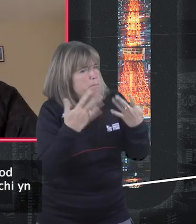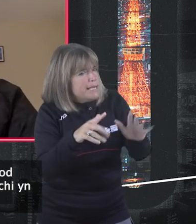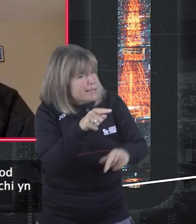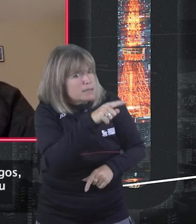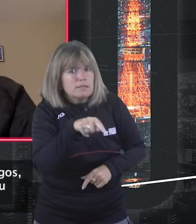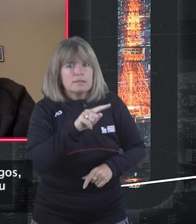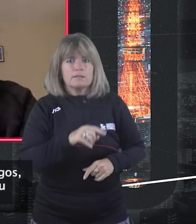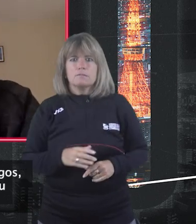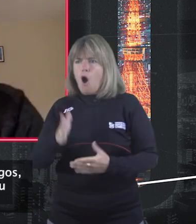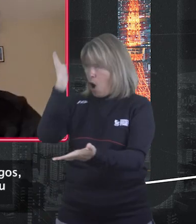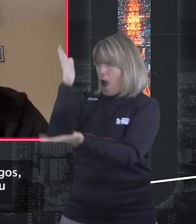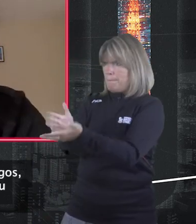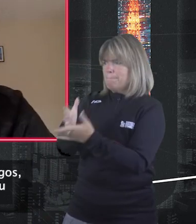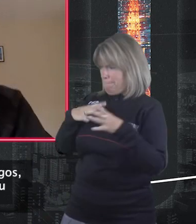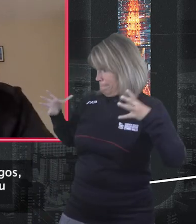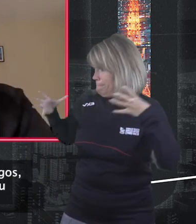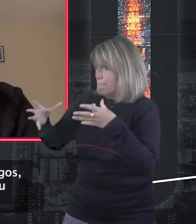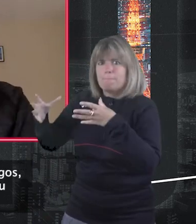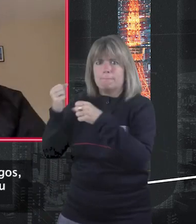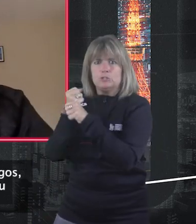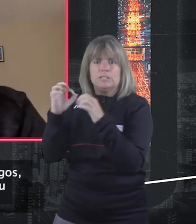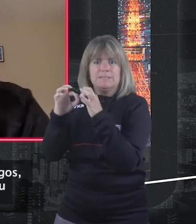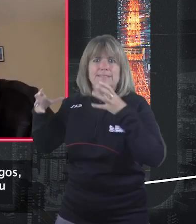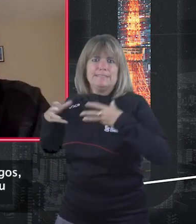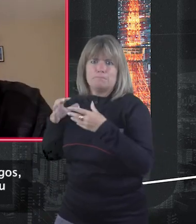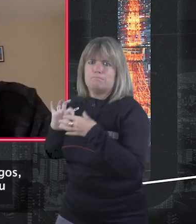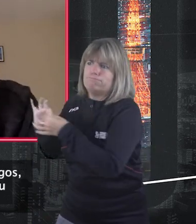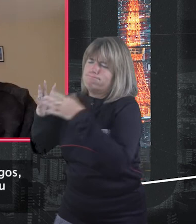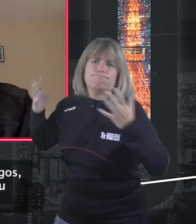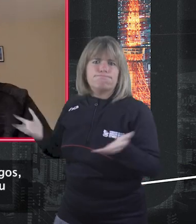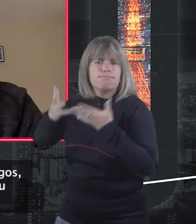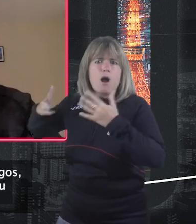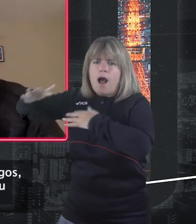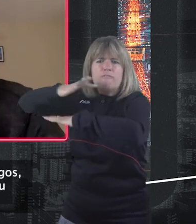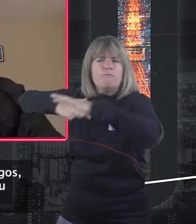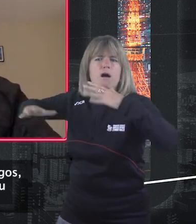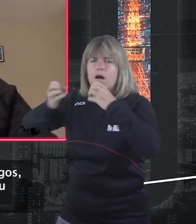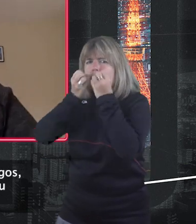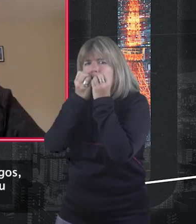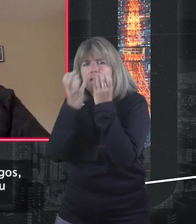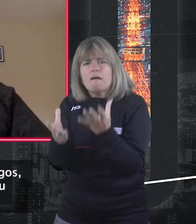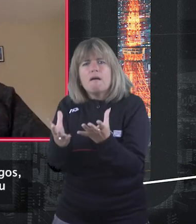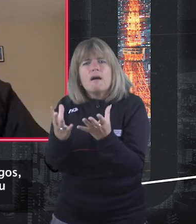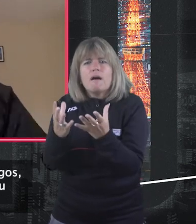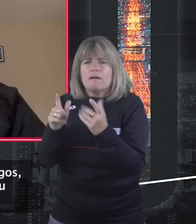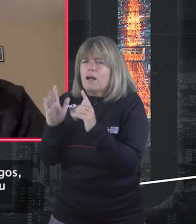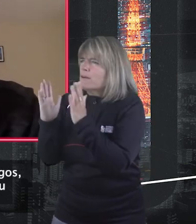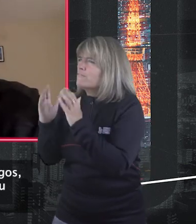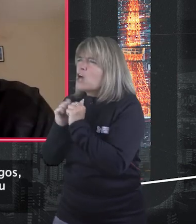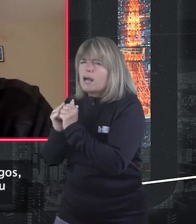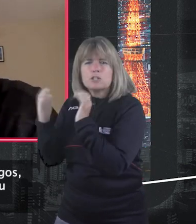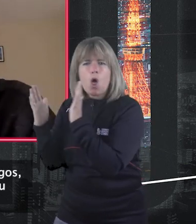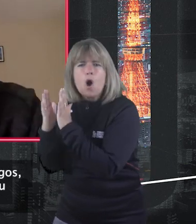you? Definitely. You know, it's a lovely environment, and, you know, it's lovely to have such